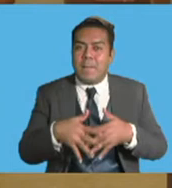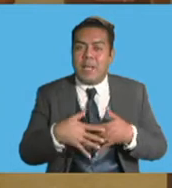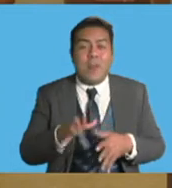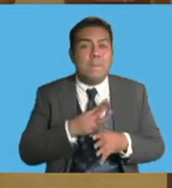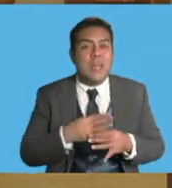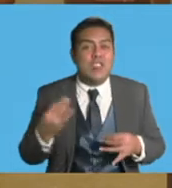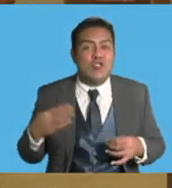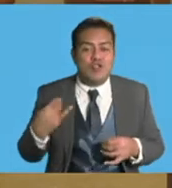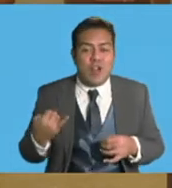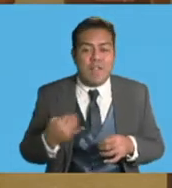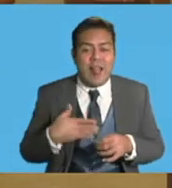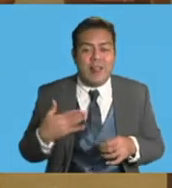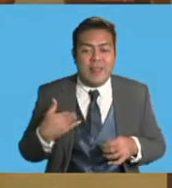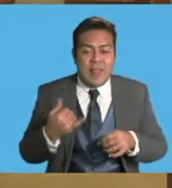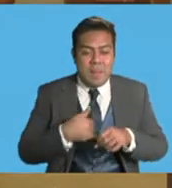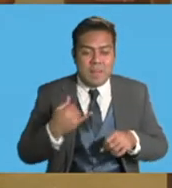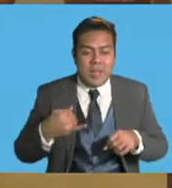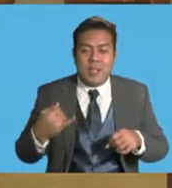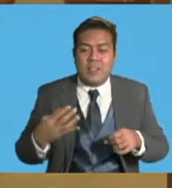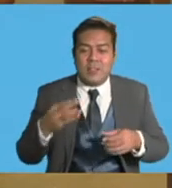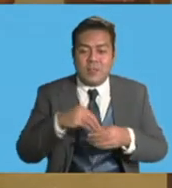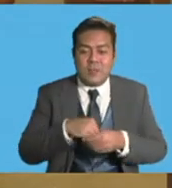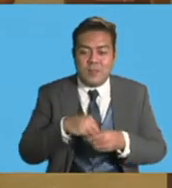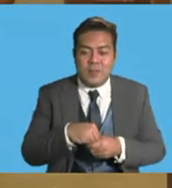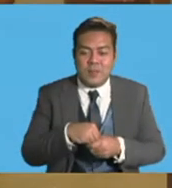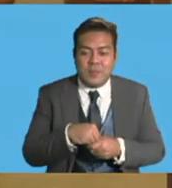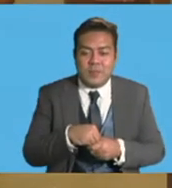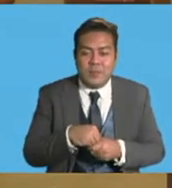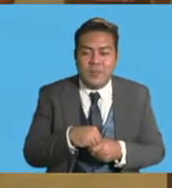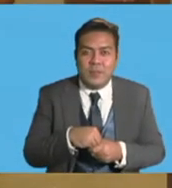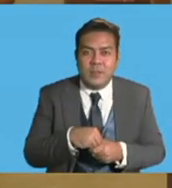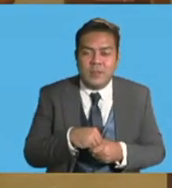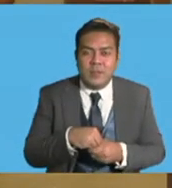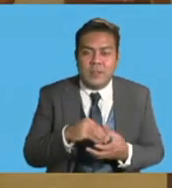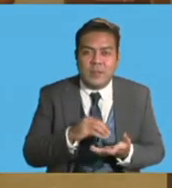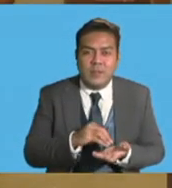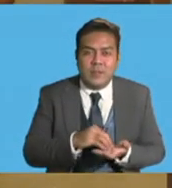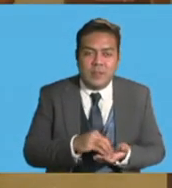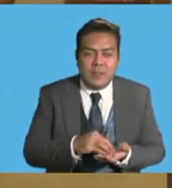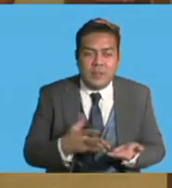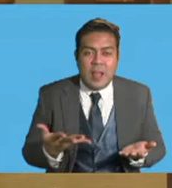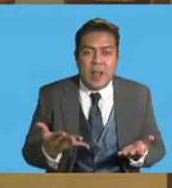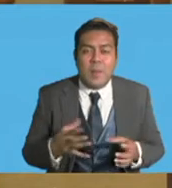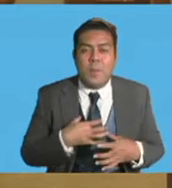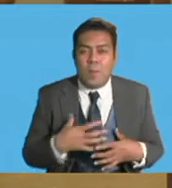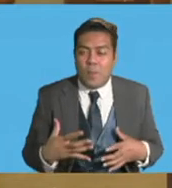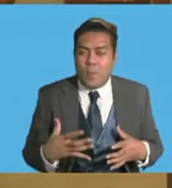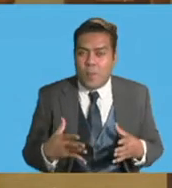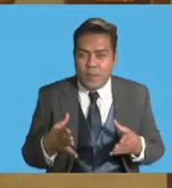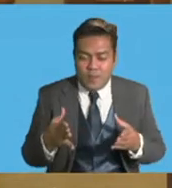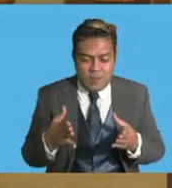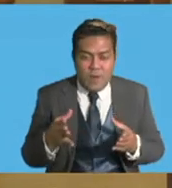Medical Services is tasked with achieving government's vision of a more modern and affordable Fijian healthcare